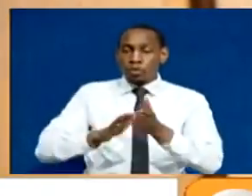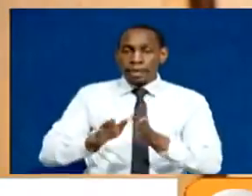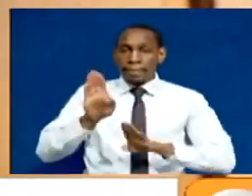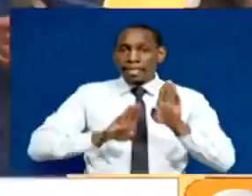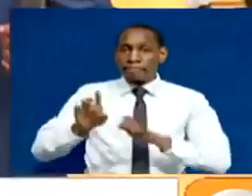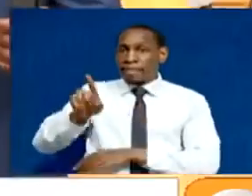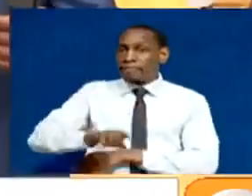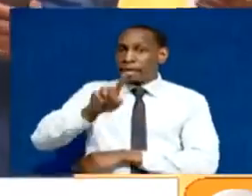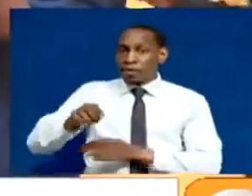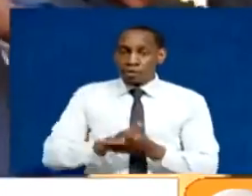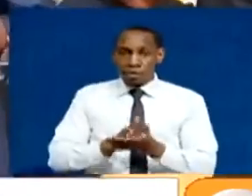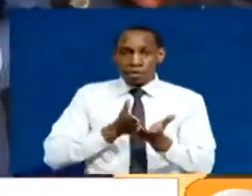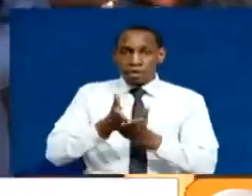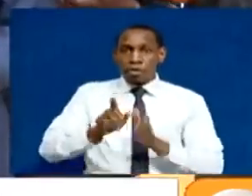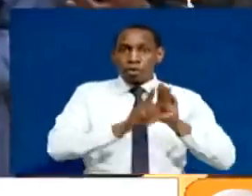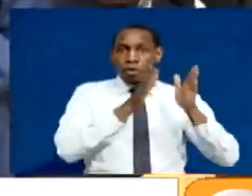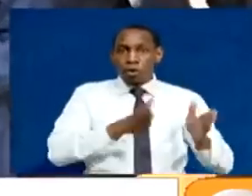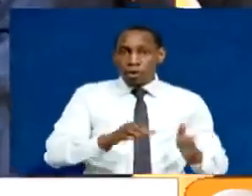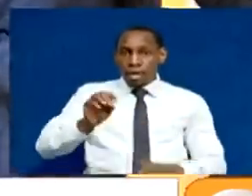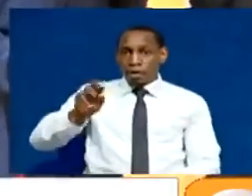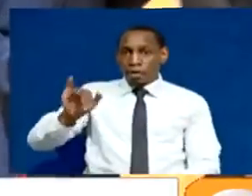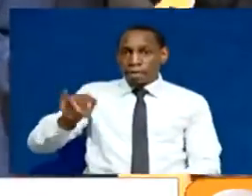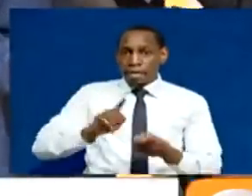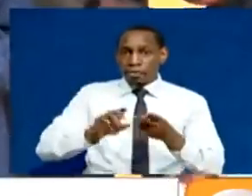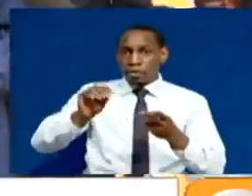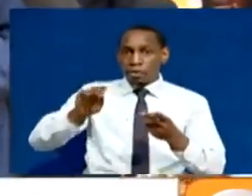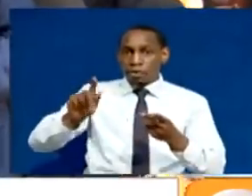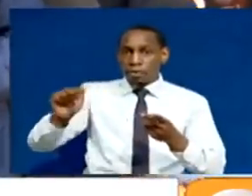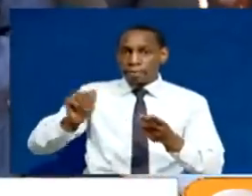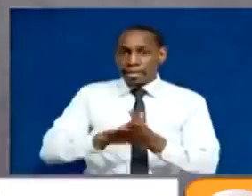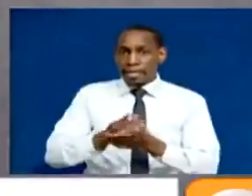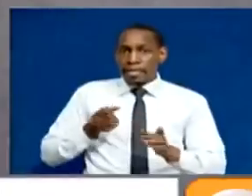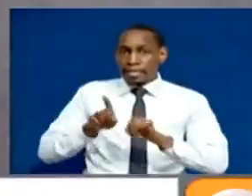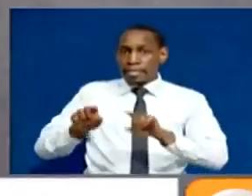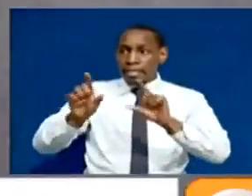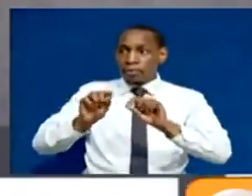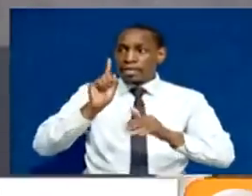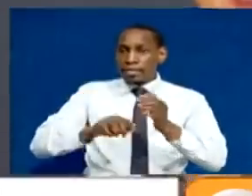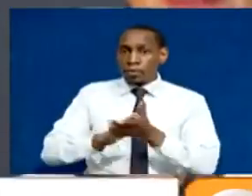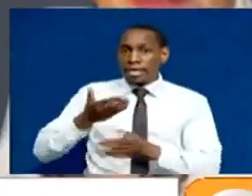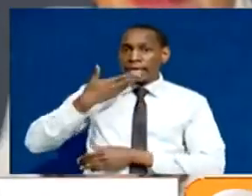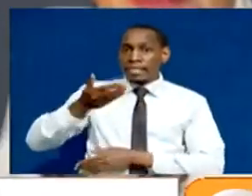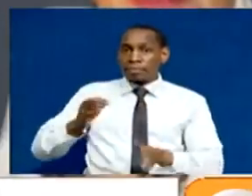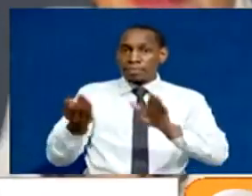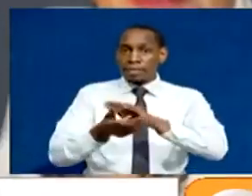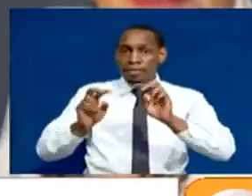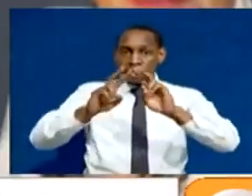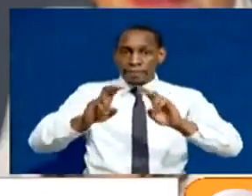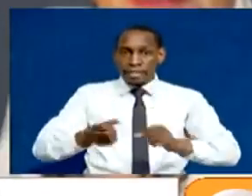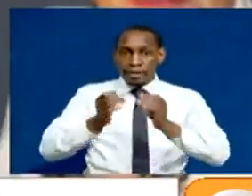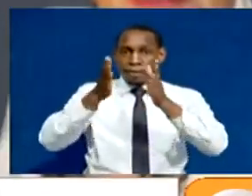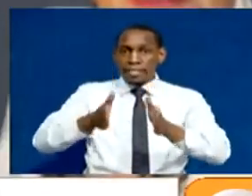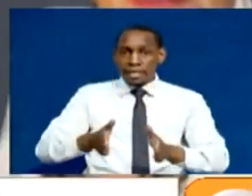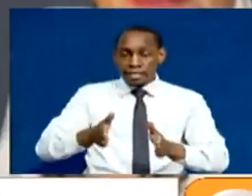gross misconduct. Through lawyers Dunstan Omari and Cliff Ombeta, Van Straten says the response filed by